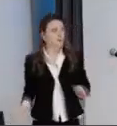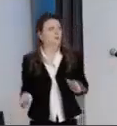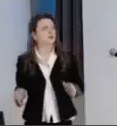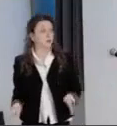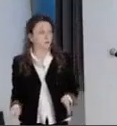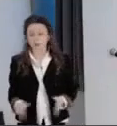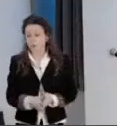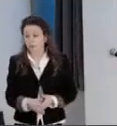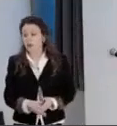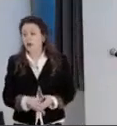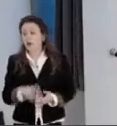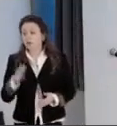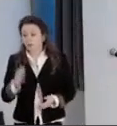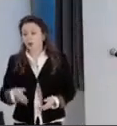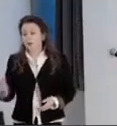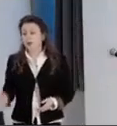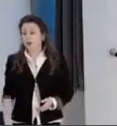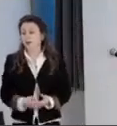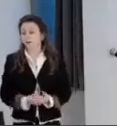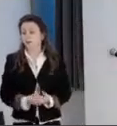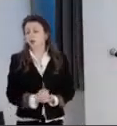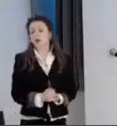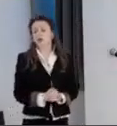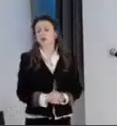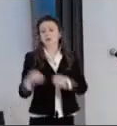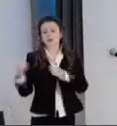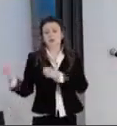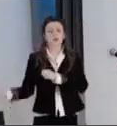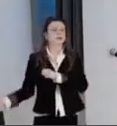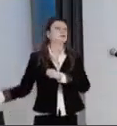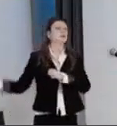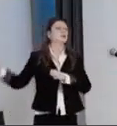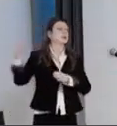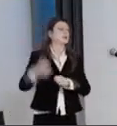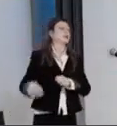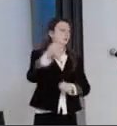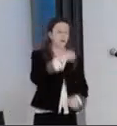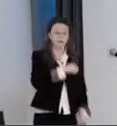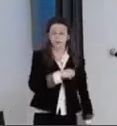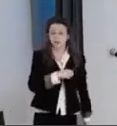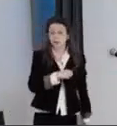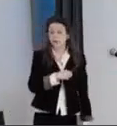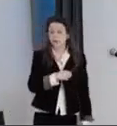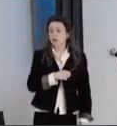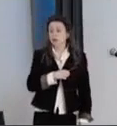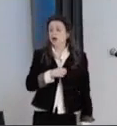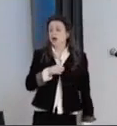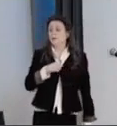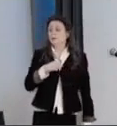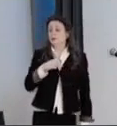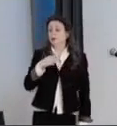always going to be detrimental, the proper aesthetic appreciation of these instances of design incorporating nature